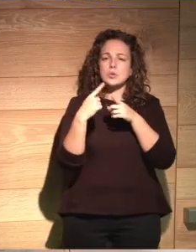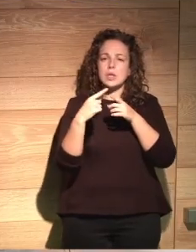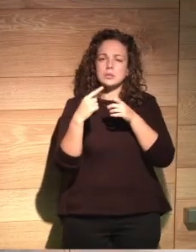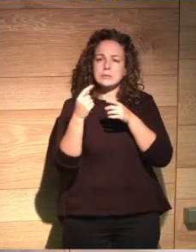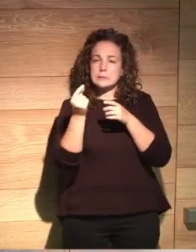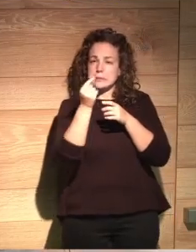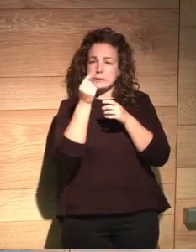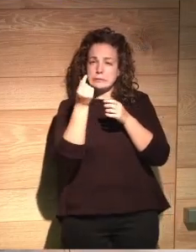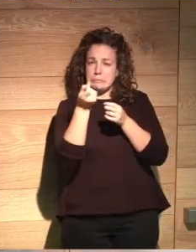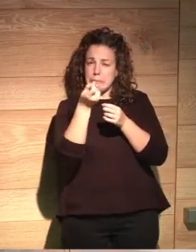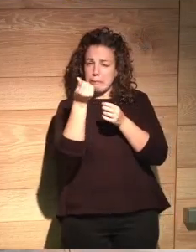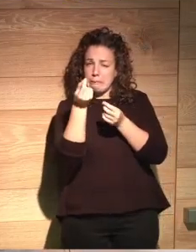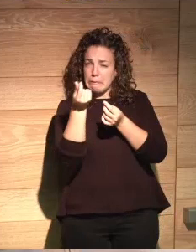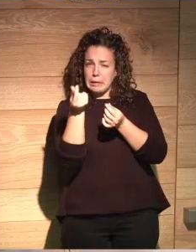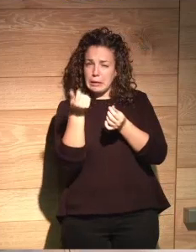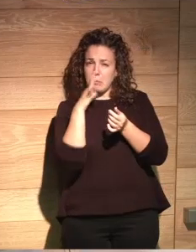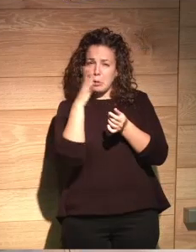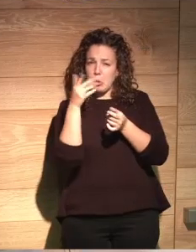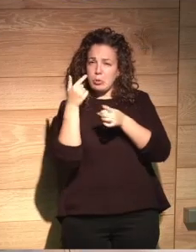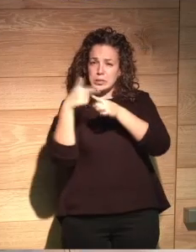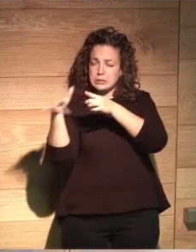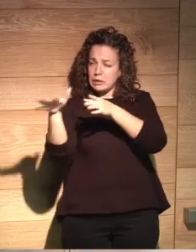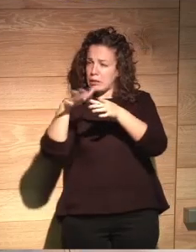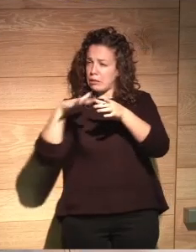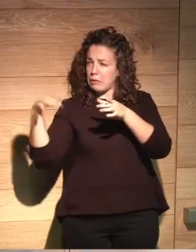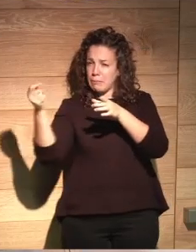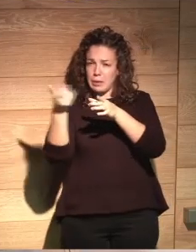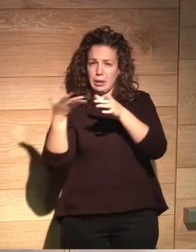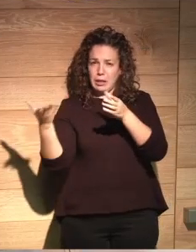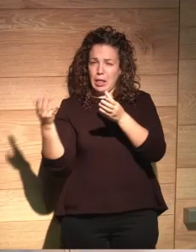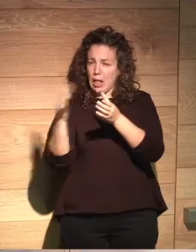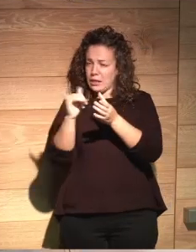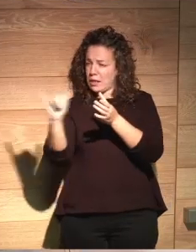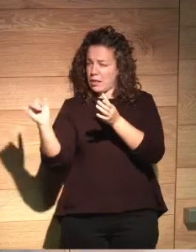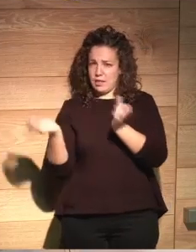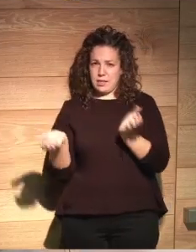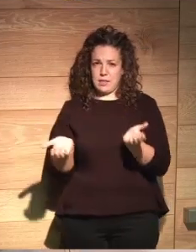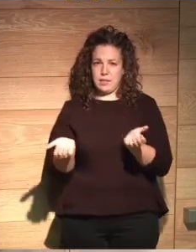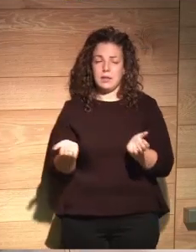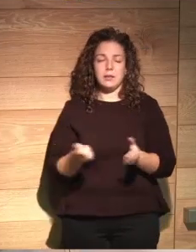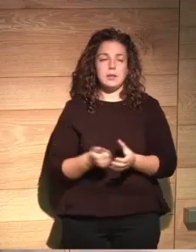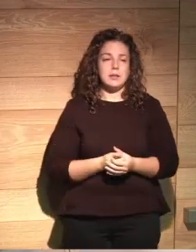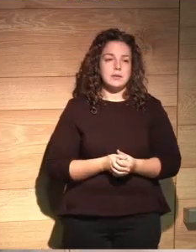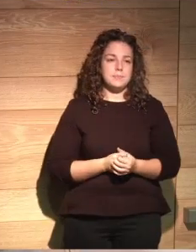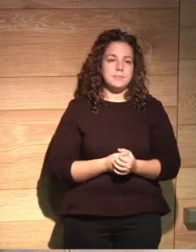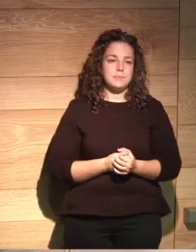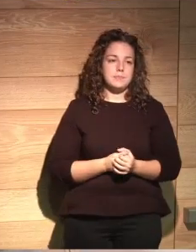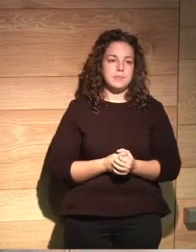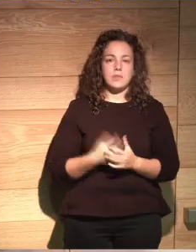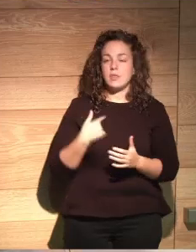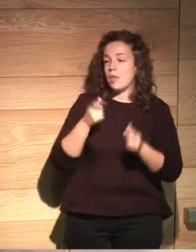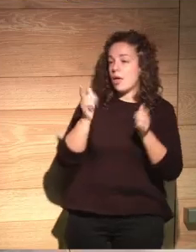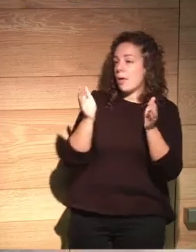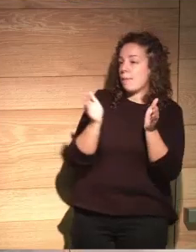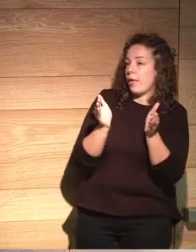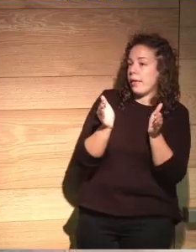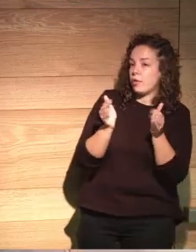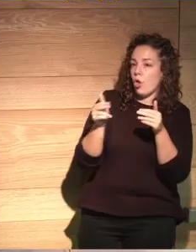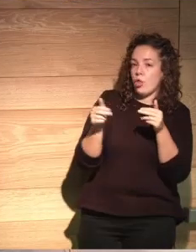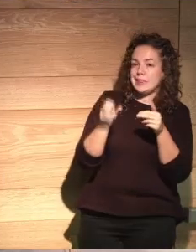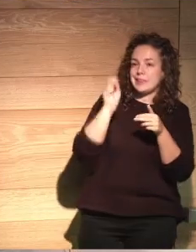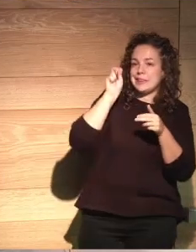Carlo, is that you take the little things that are everywhere.